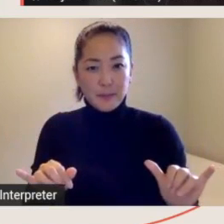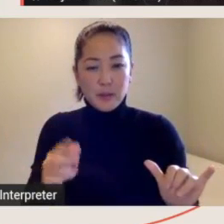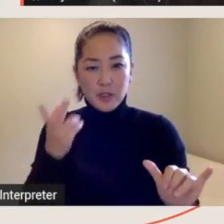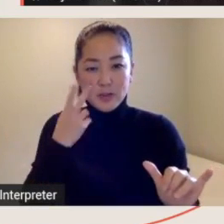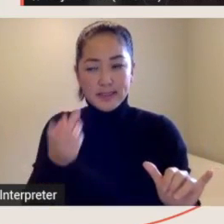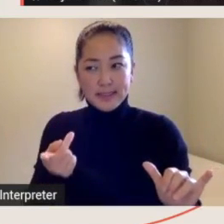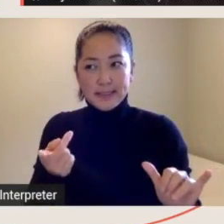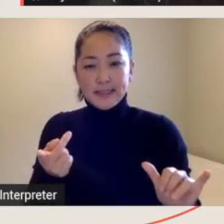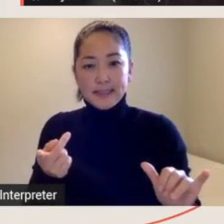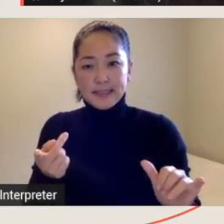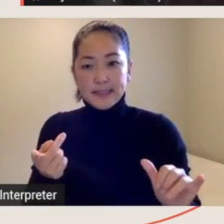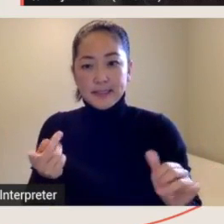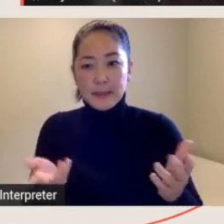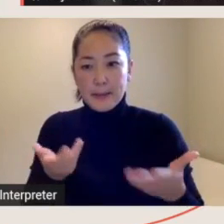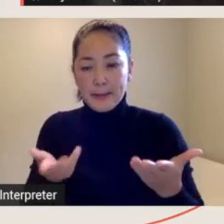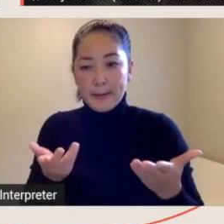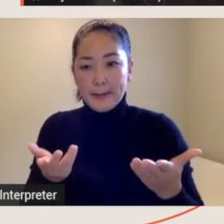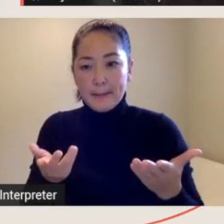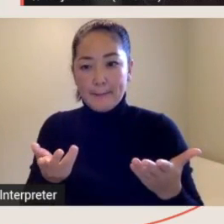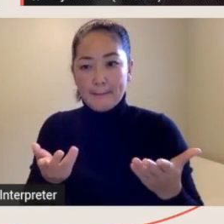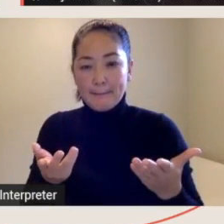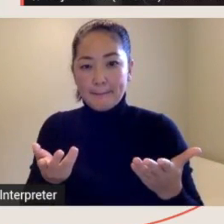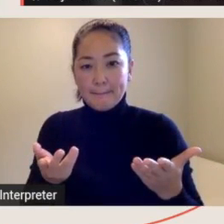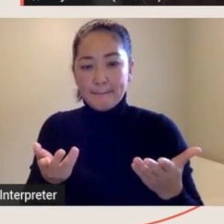time, you can see that they are still